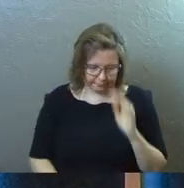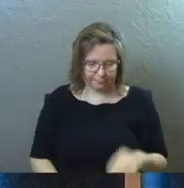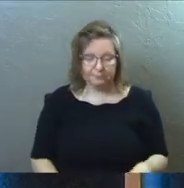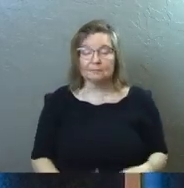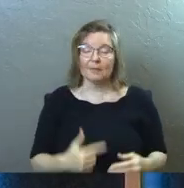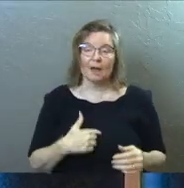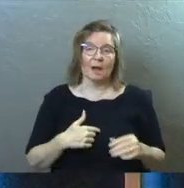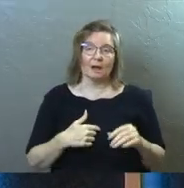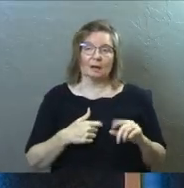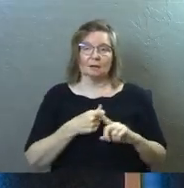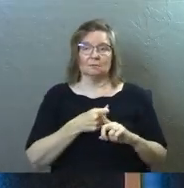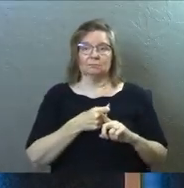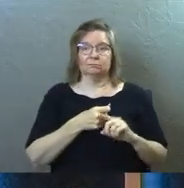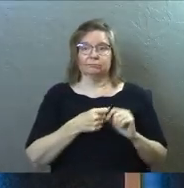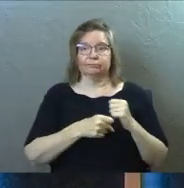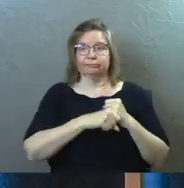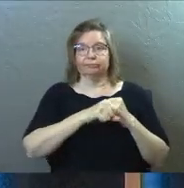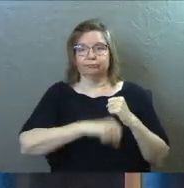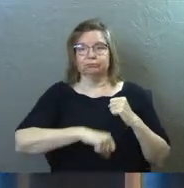I could go on.